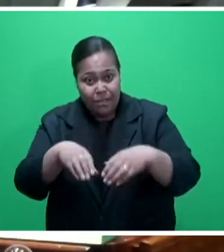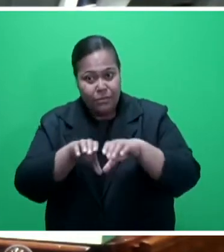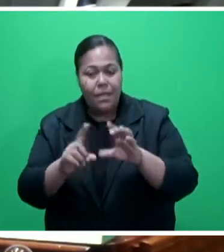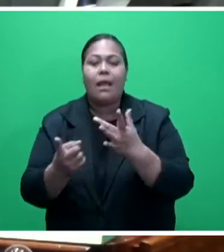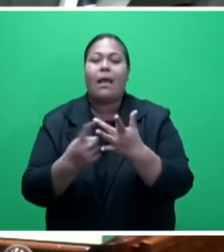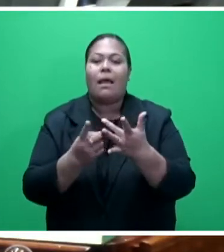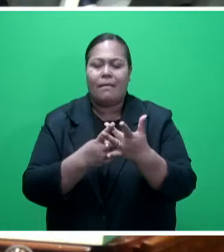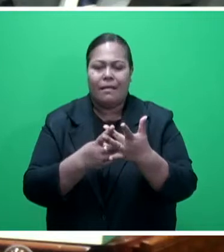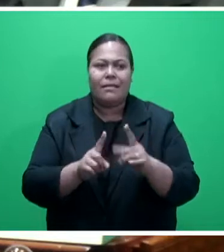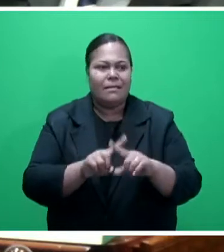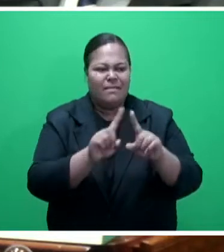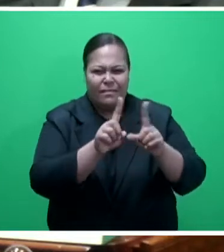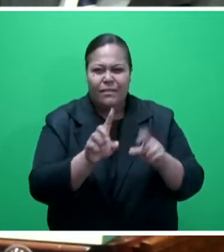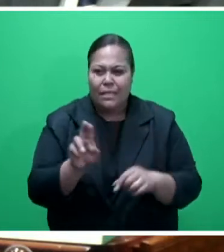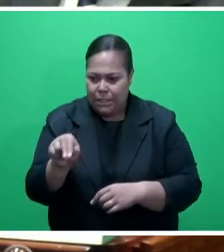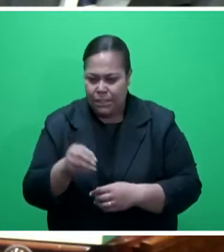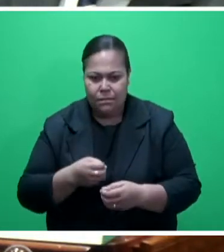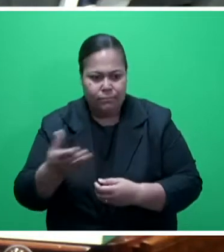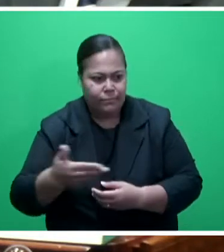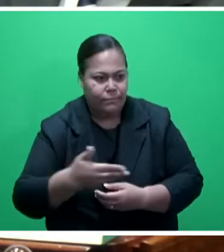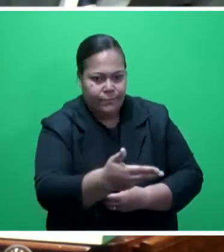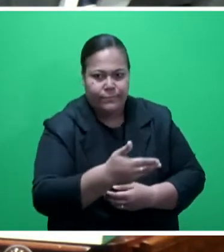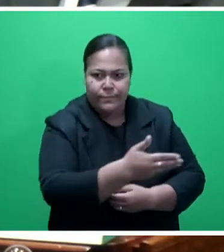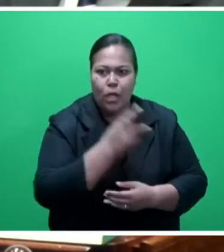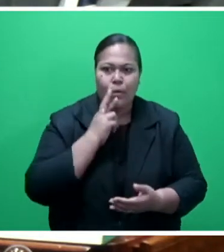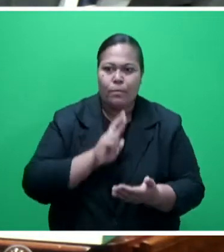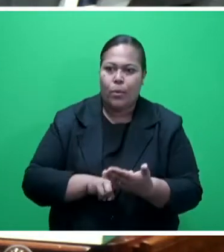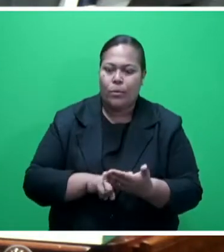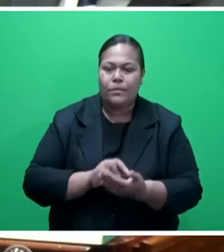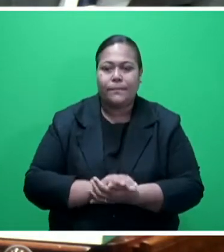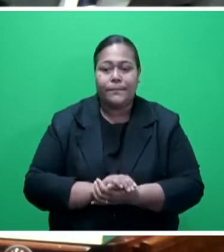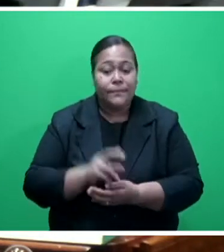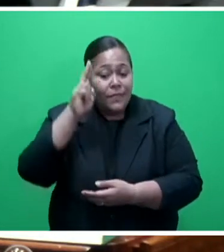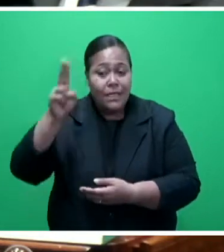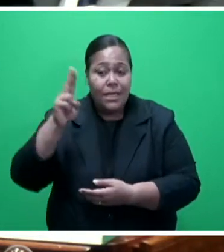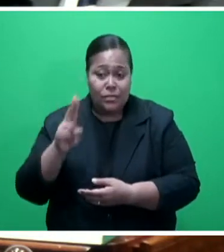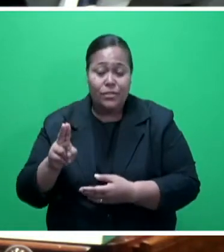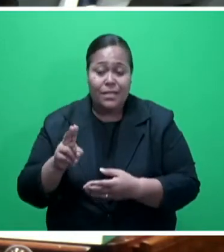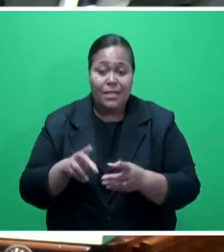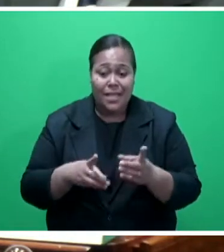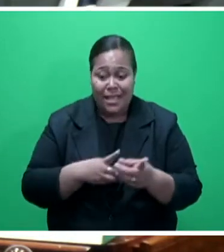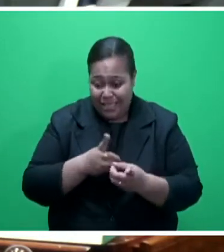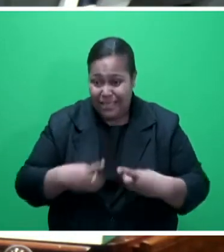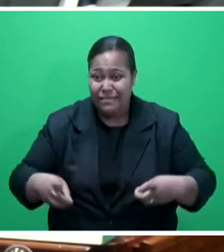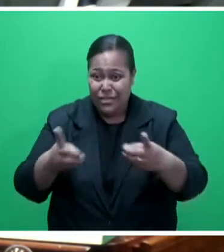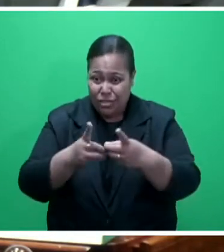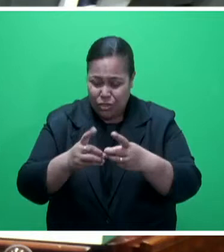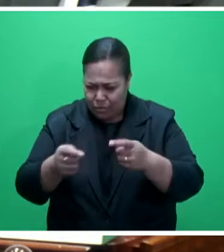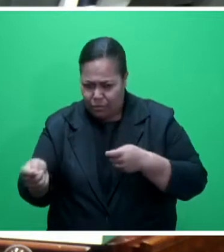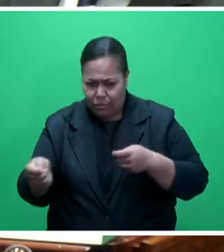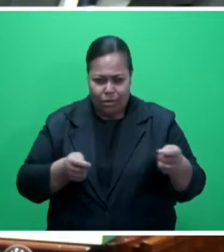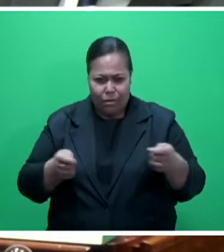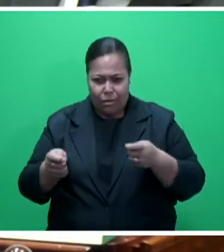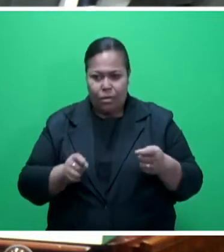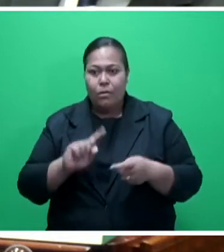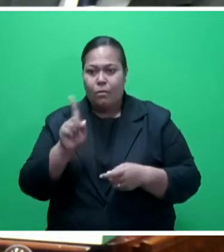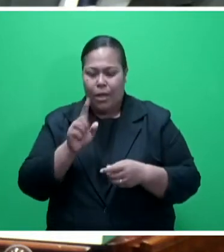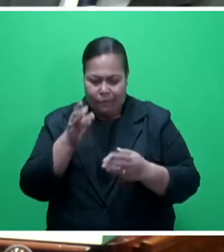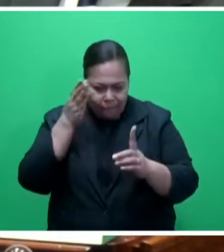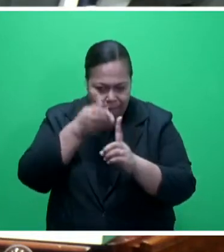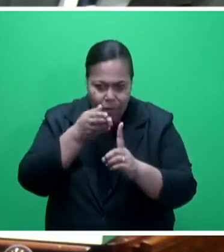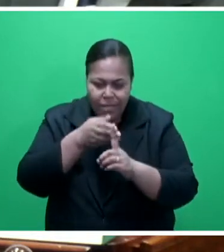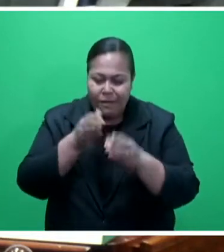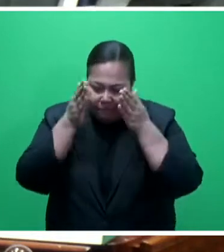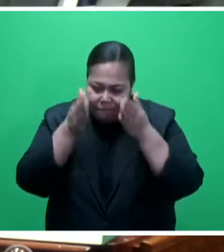relevant agencies. Mr. Speaker, sir, the national and divisional coordination was focused on the provision of life-saving assistance